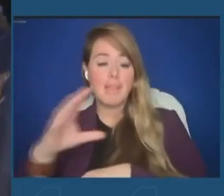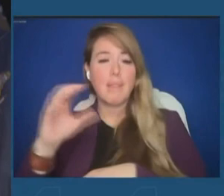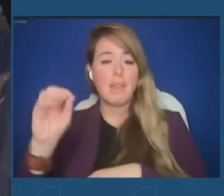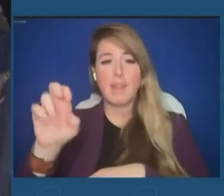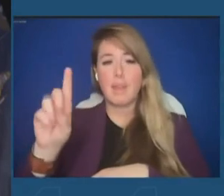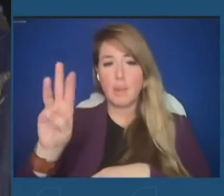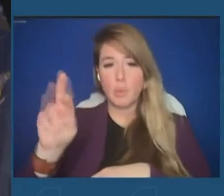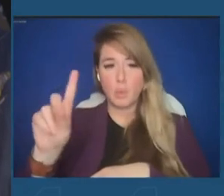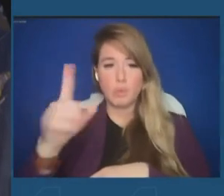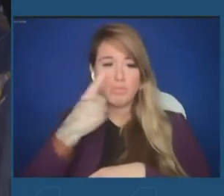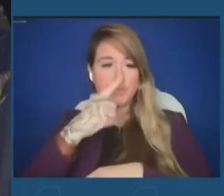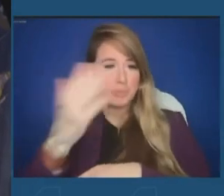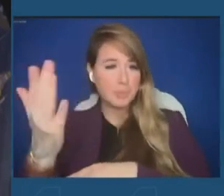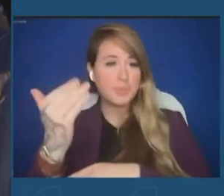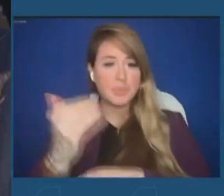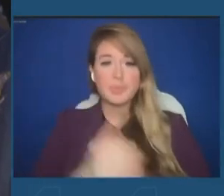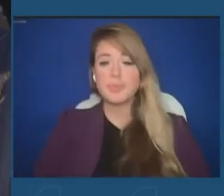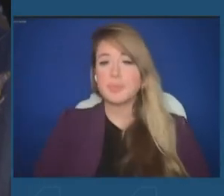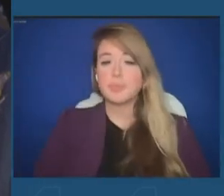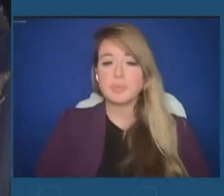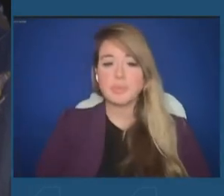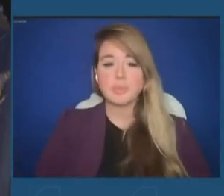please come forward?